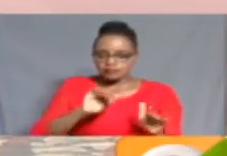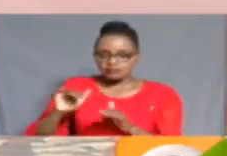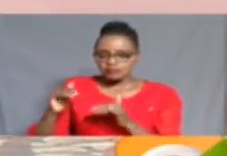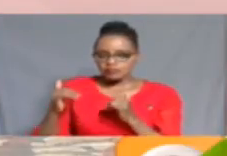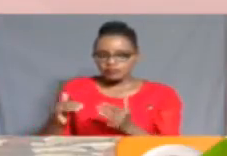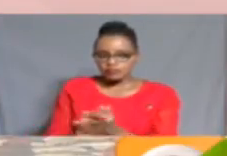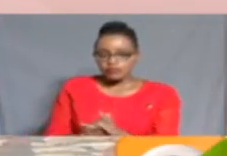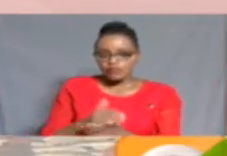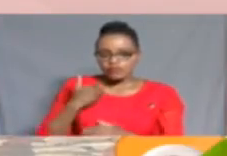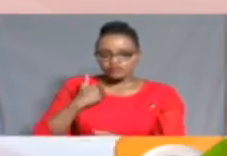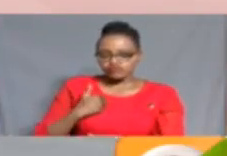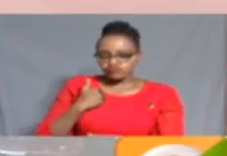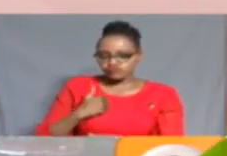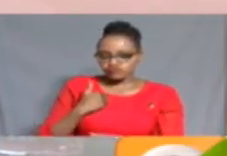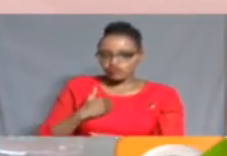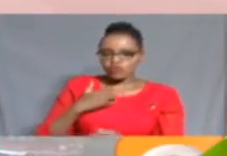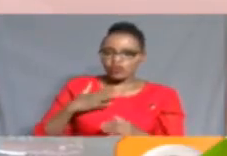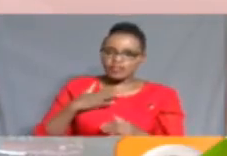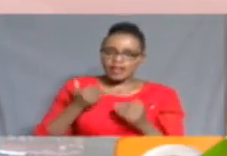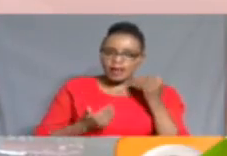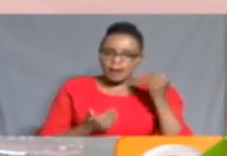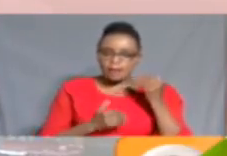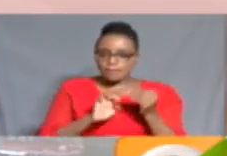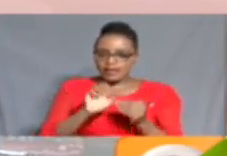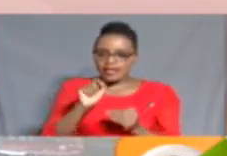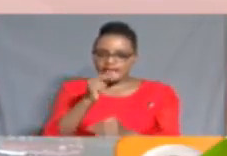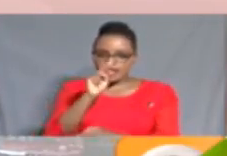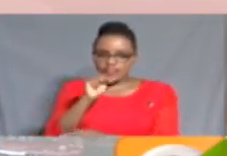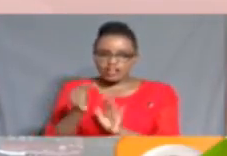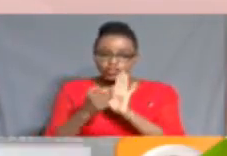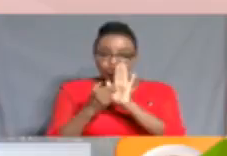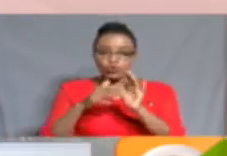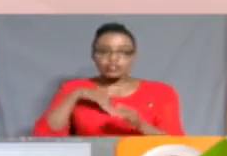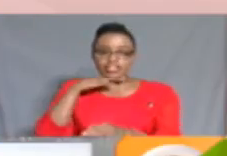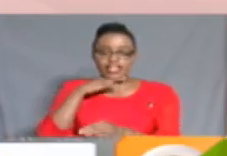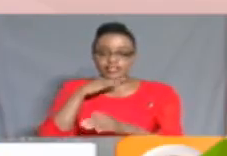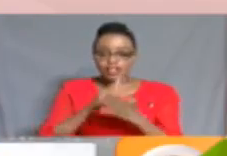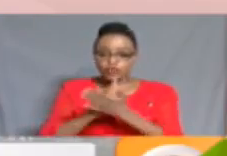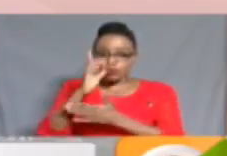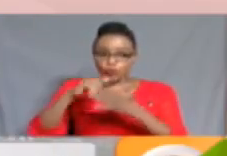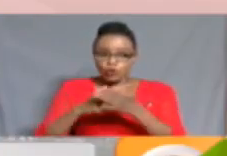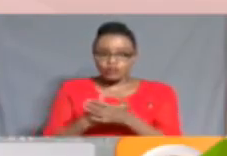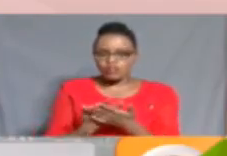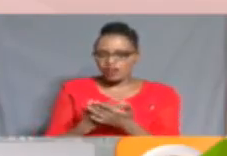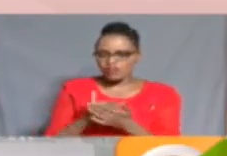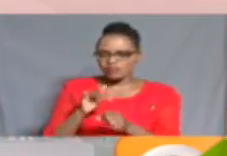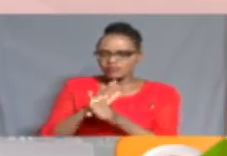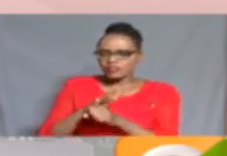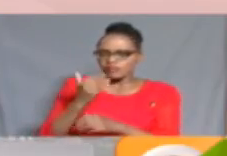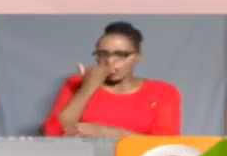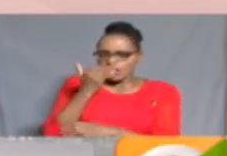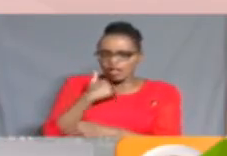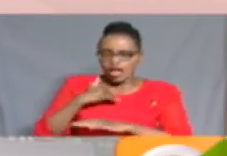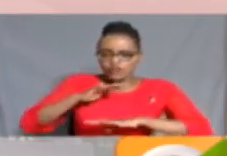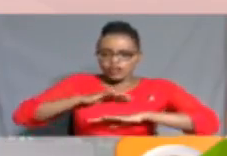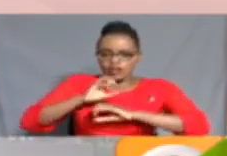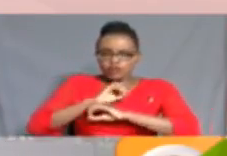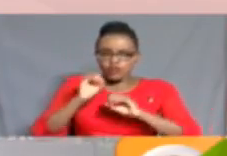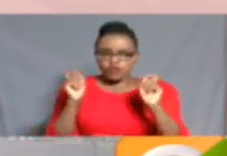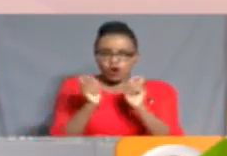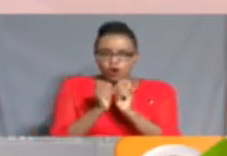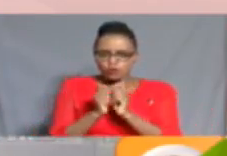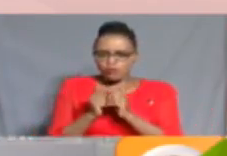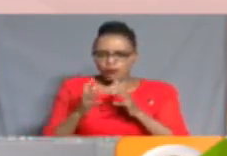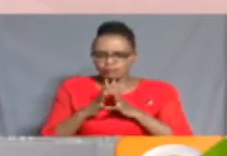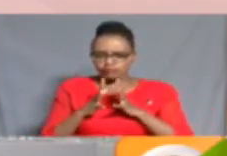Our post-mortem examination on baby Ethan's body showed that he died as a result of reduced oxygen circulation and that his brain was